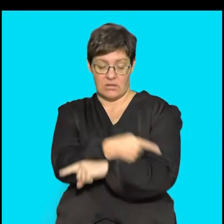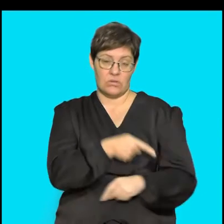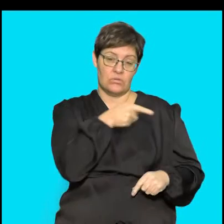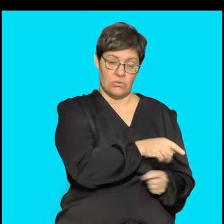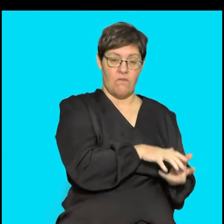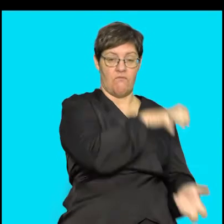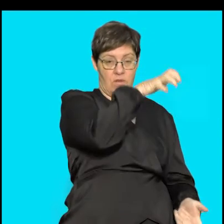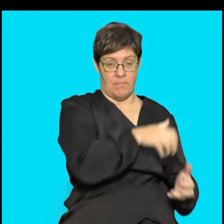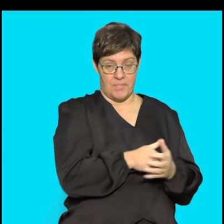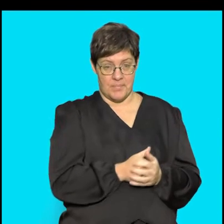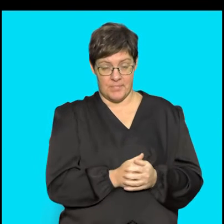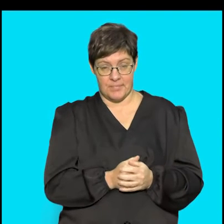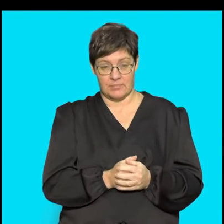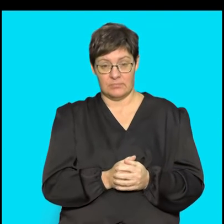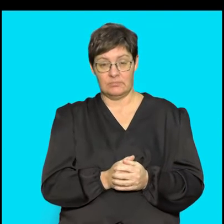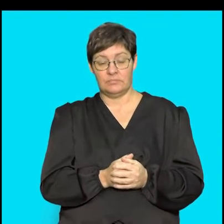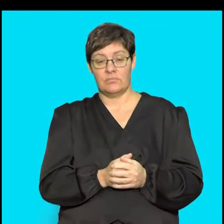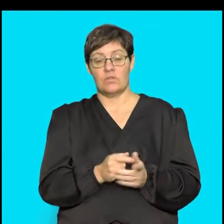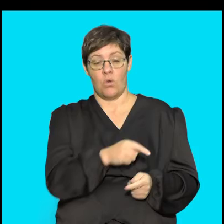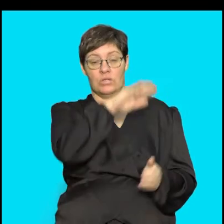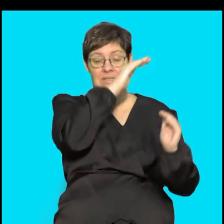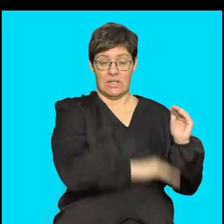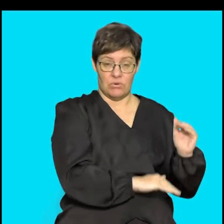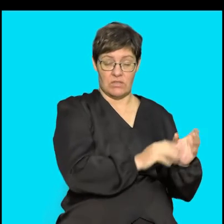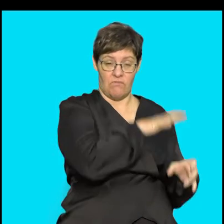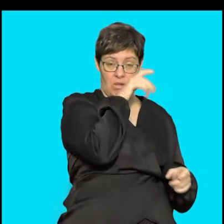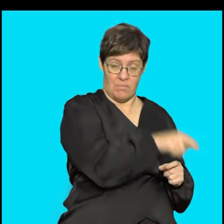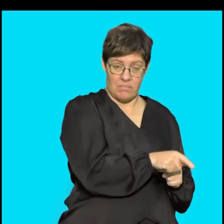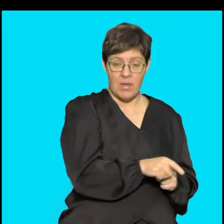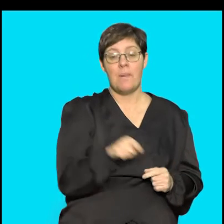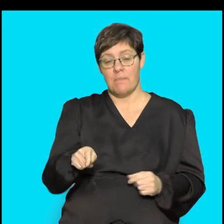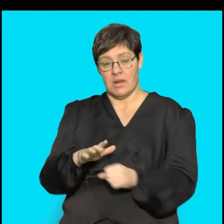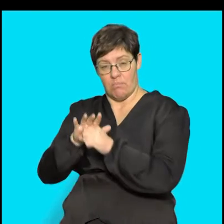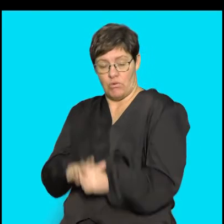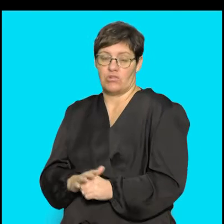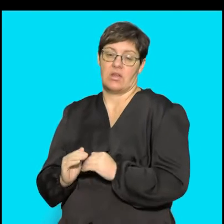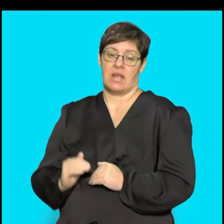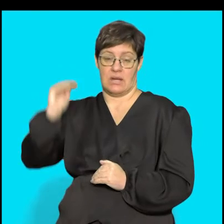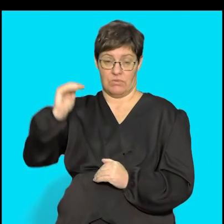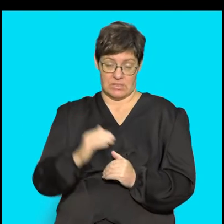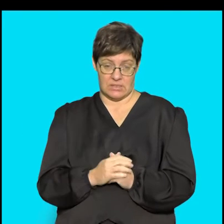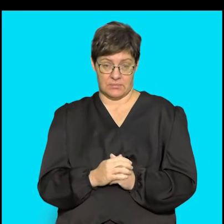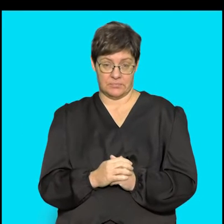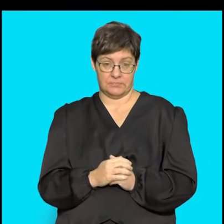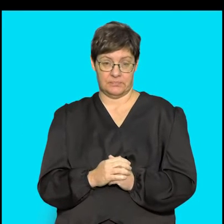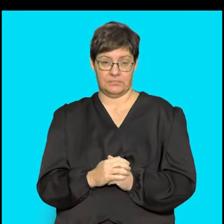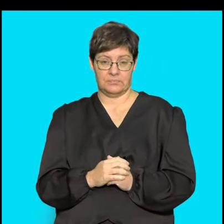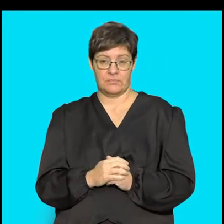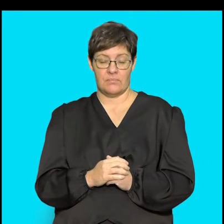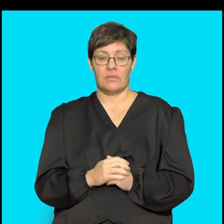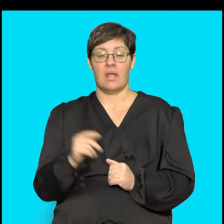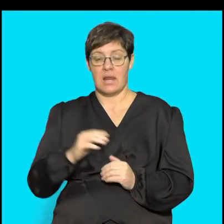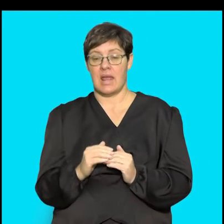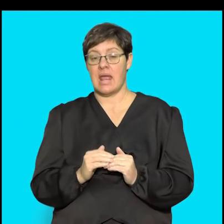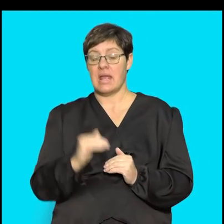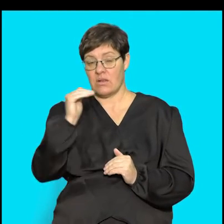inversely proportional to volume. So the decrease in volume leads to an increase in pressure and the increase